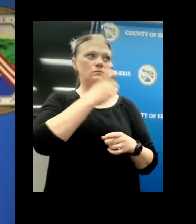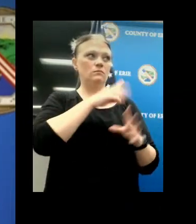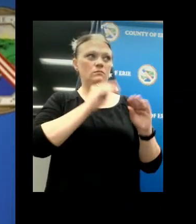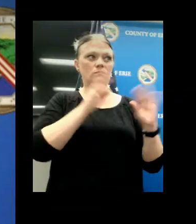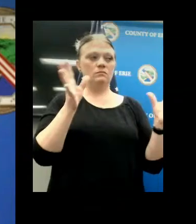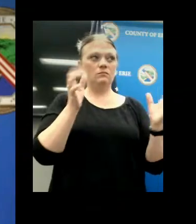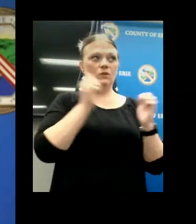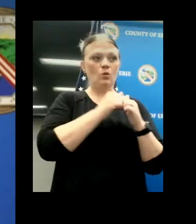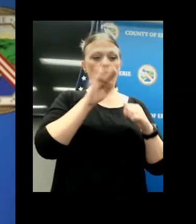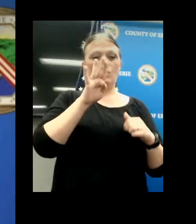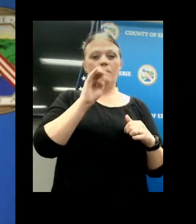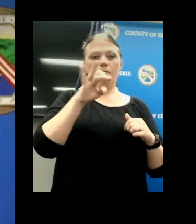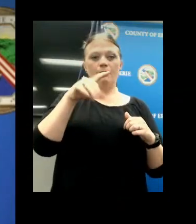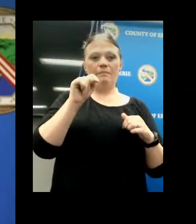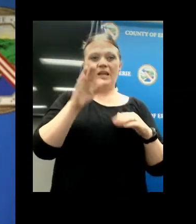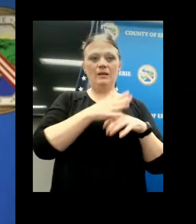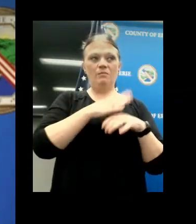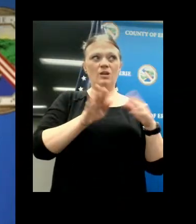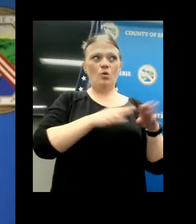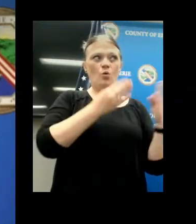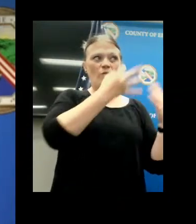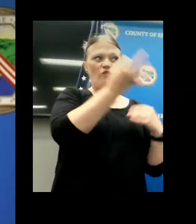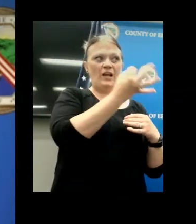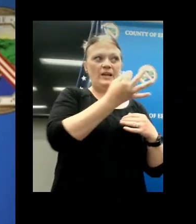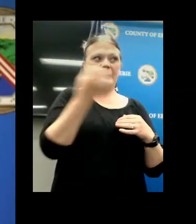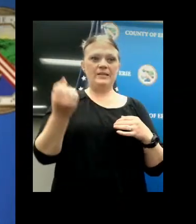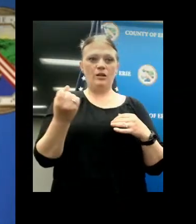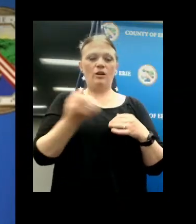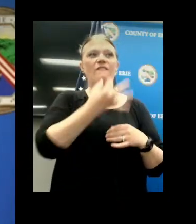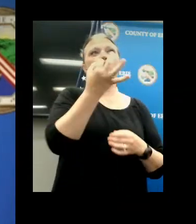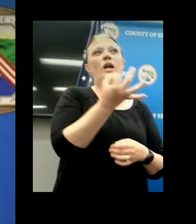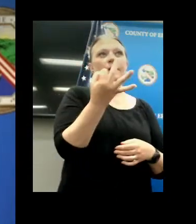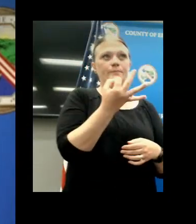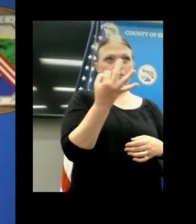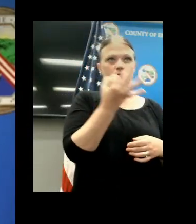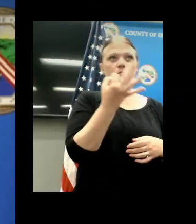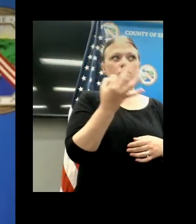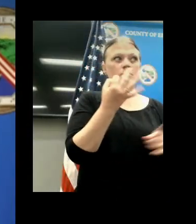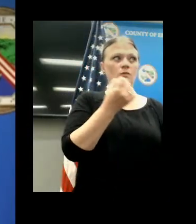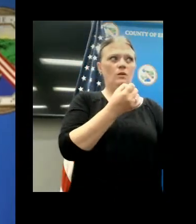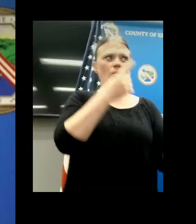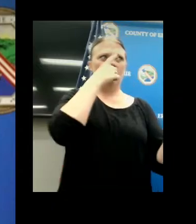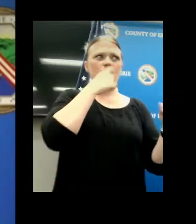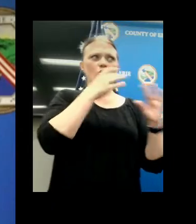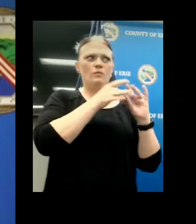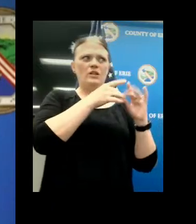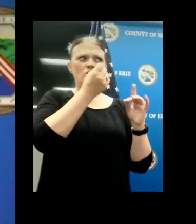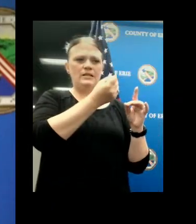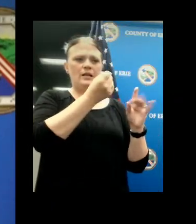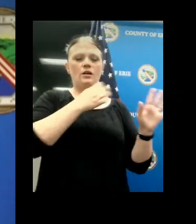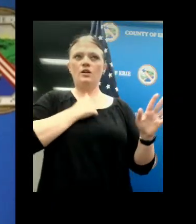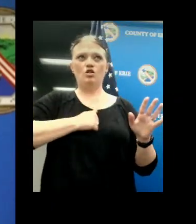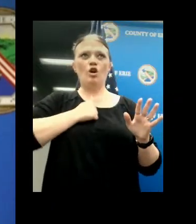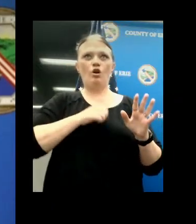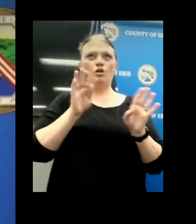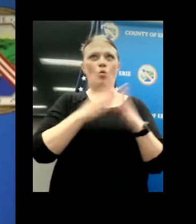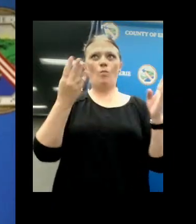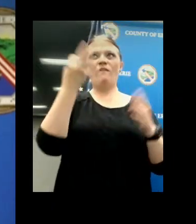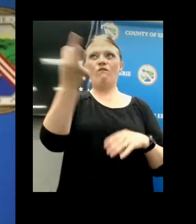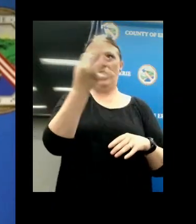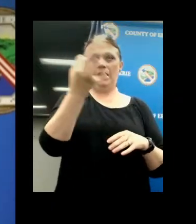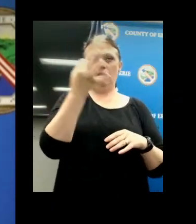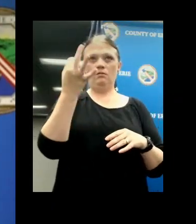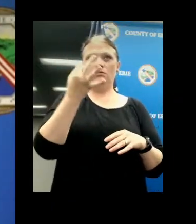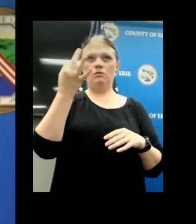quick clarification. With Bennett Beach, is it open Friday or Saturday? Friday. Okay. It's You open mentioned Friday. Saturday during your- Yeah, I'm sorry. It'll be open. It